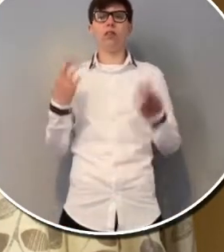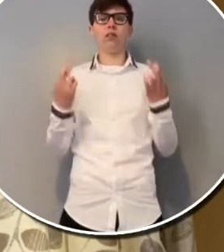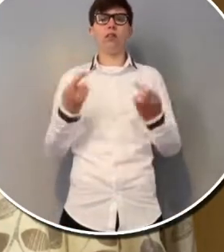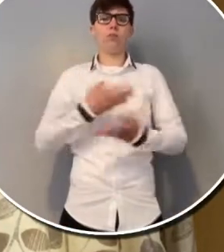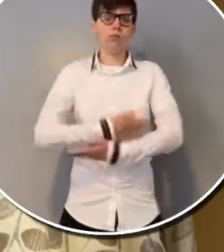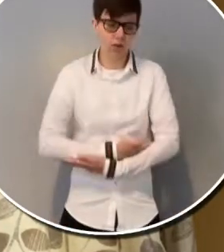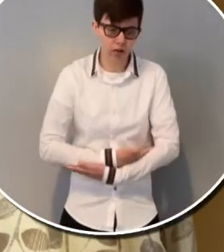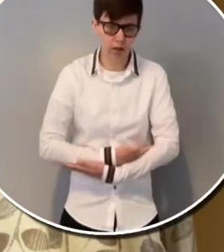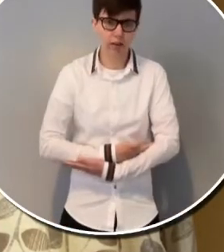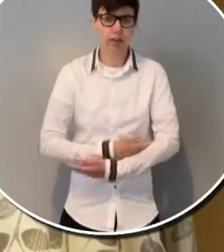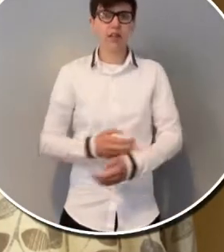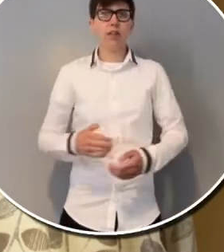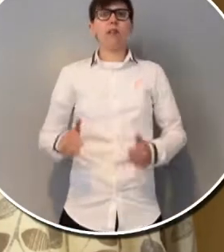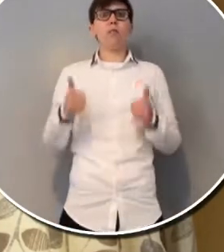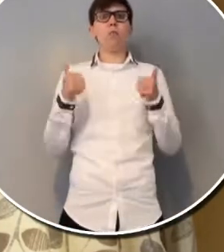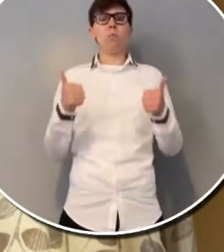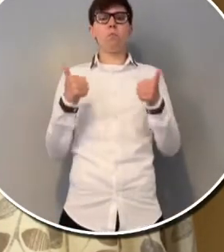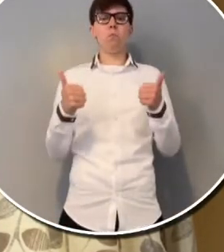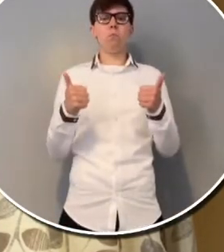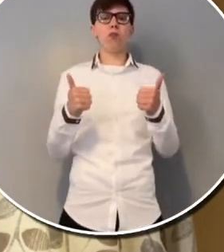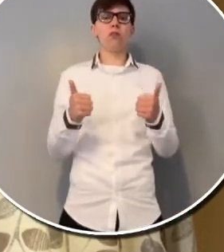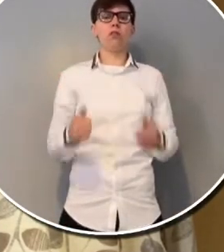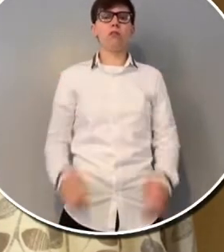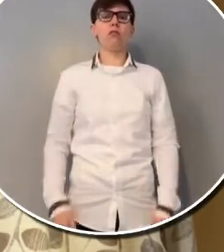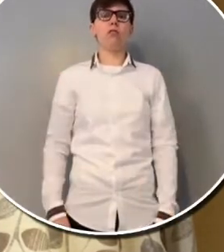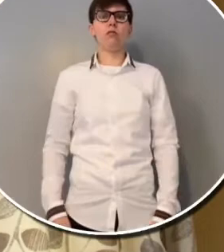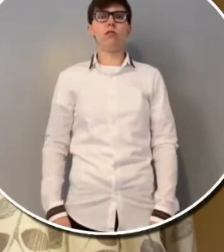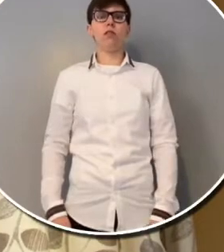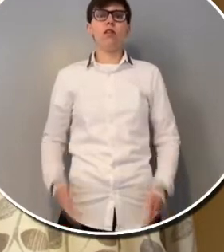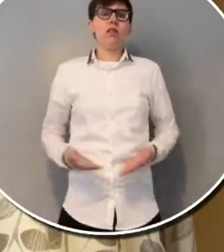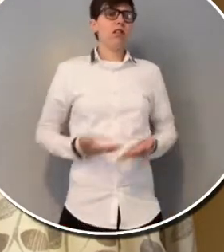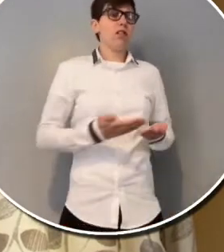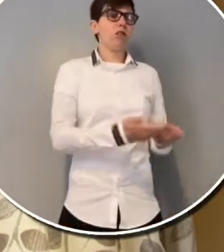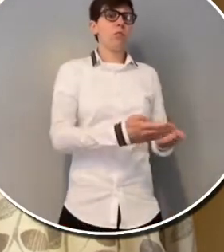hope Dolly gets better soon. Let's pop her away as well.